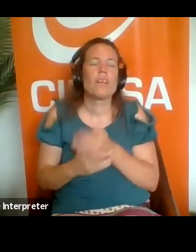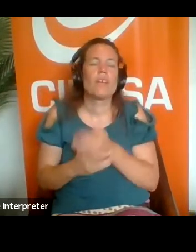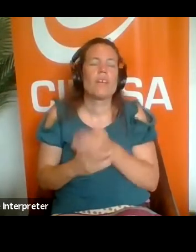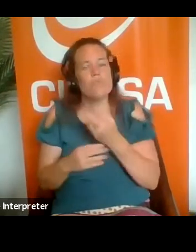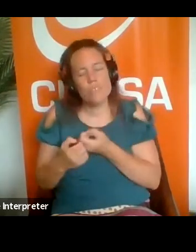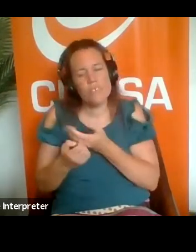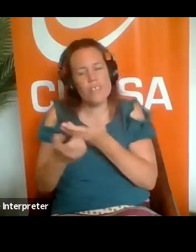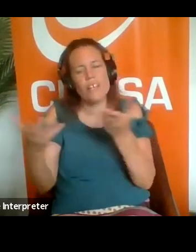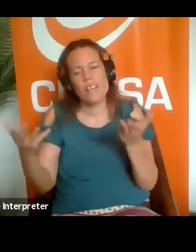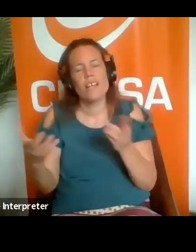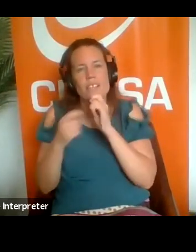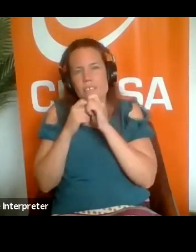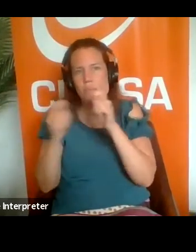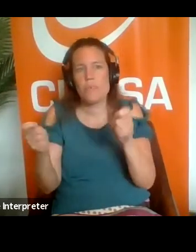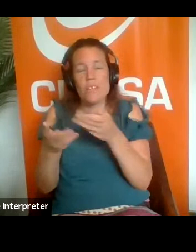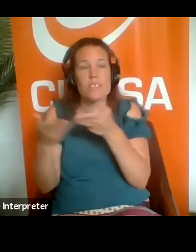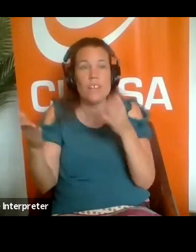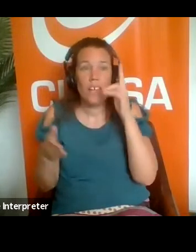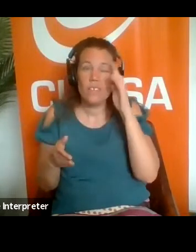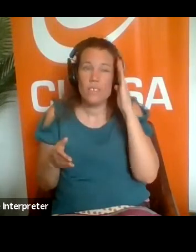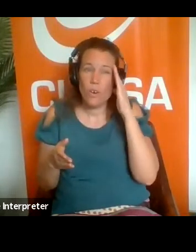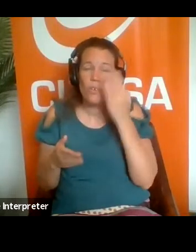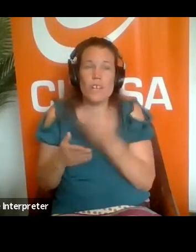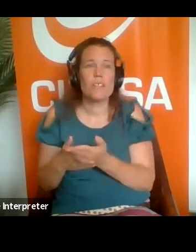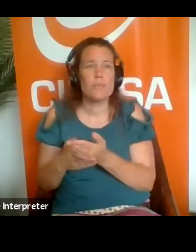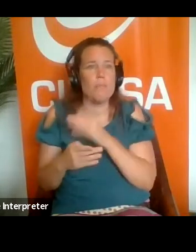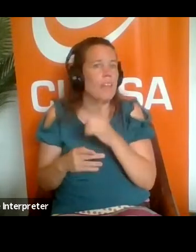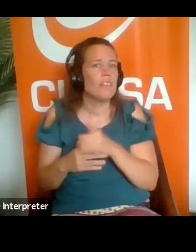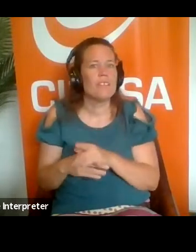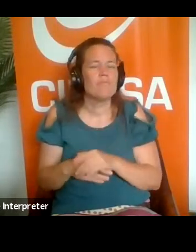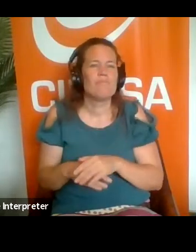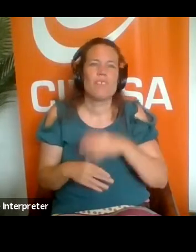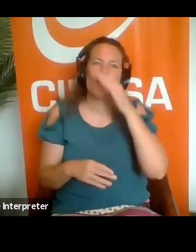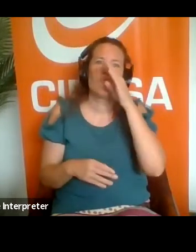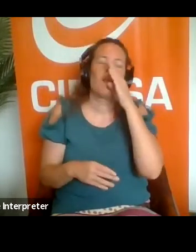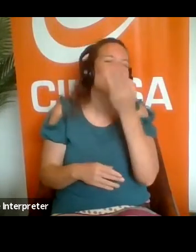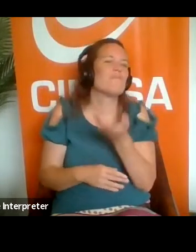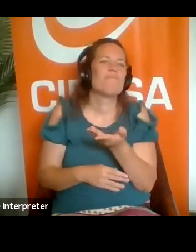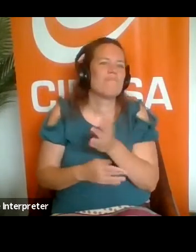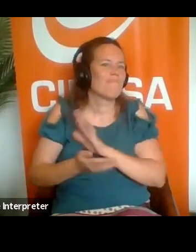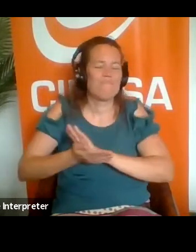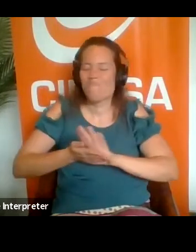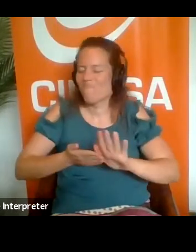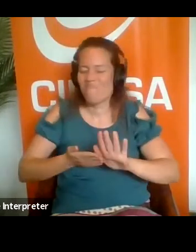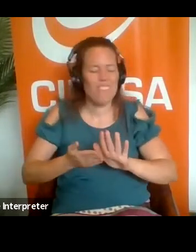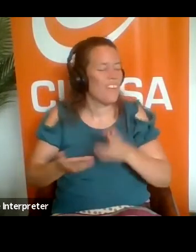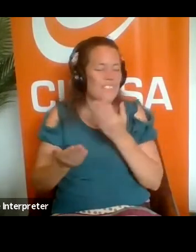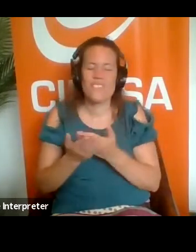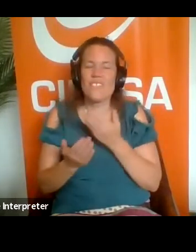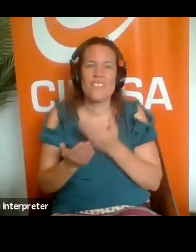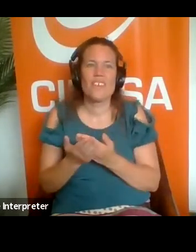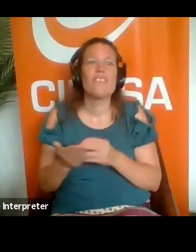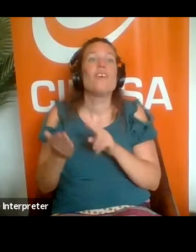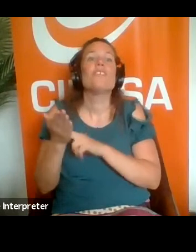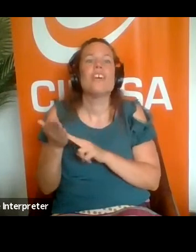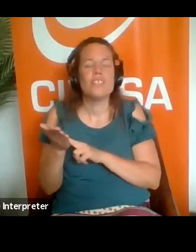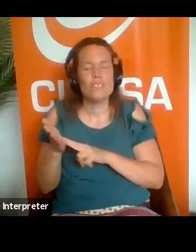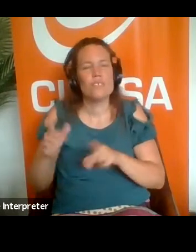is what they know. But in fact, it's all a bluff. There was absolutely nothing. So they used the term